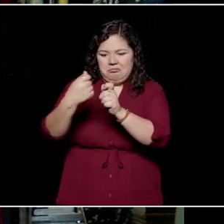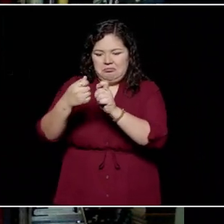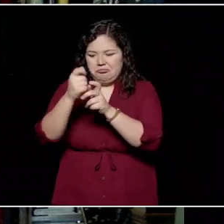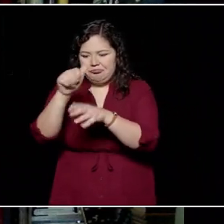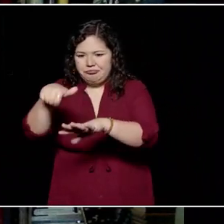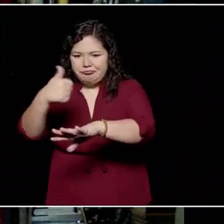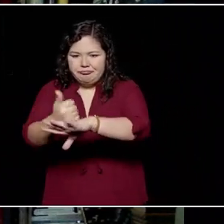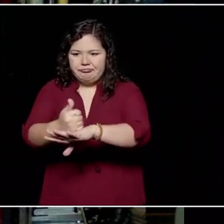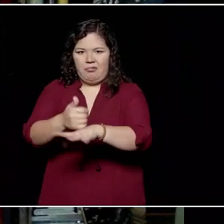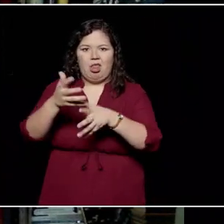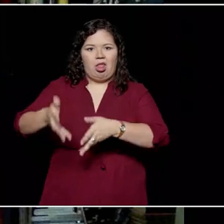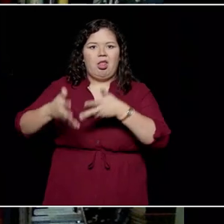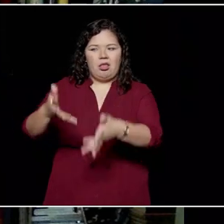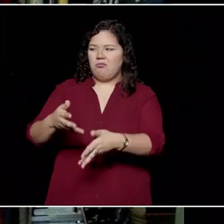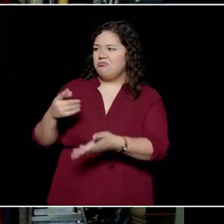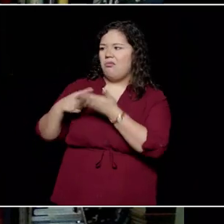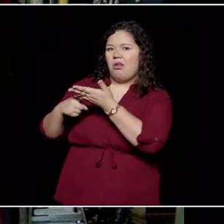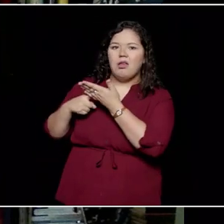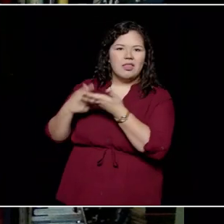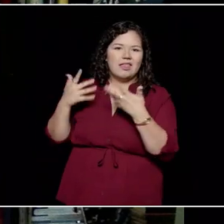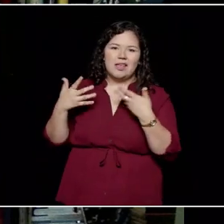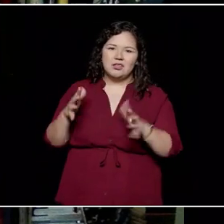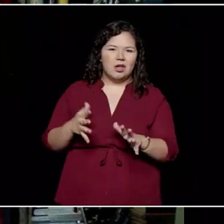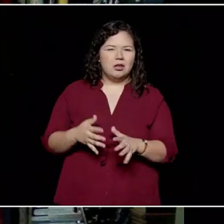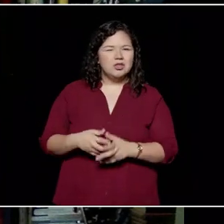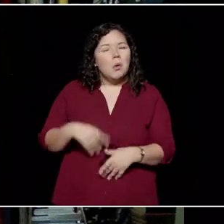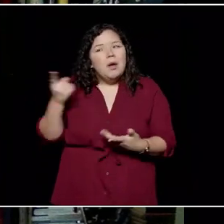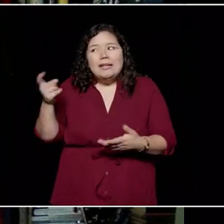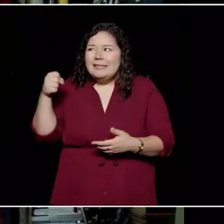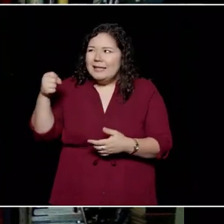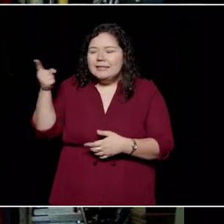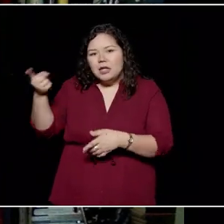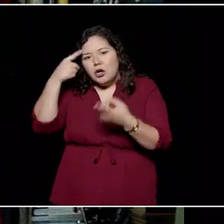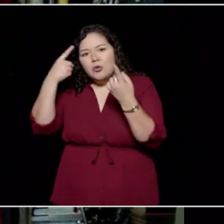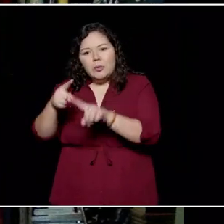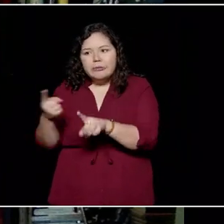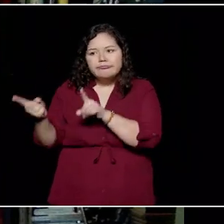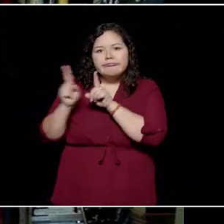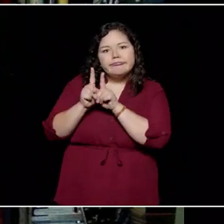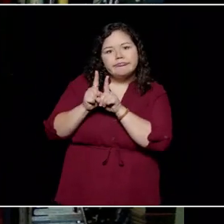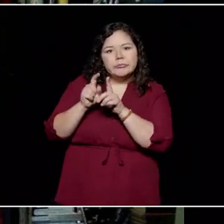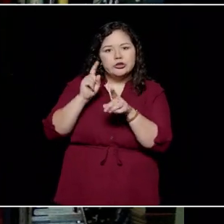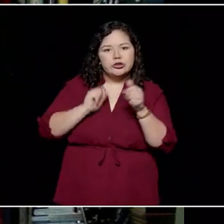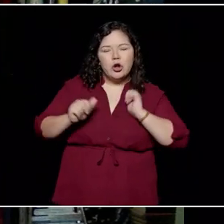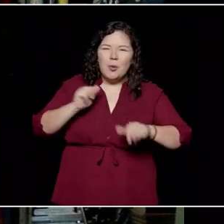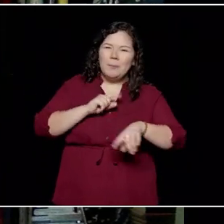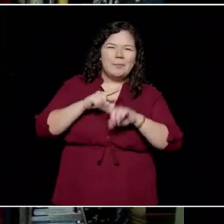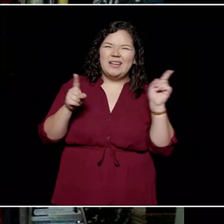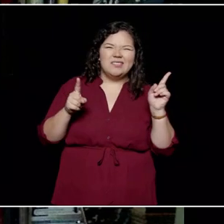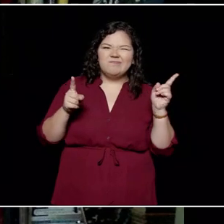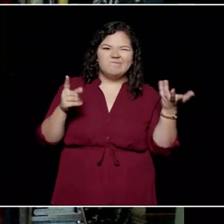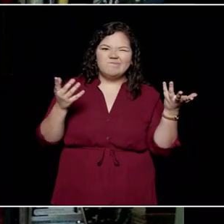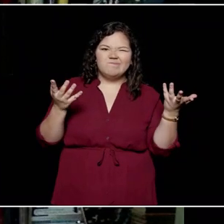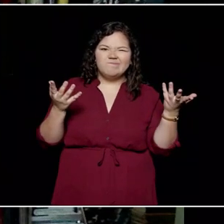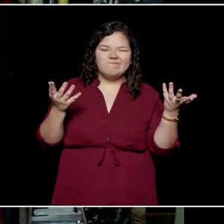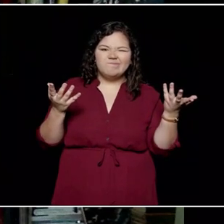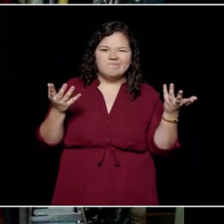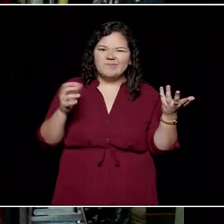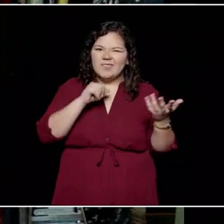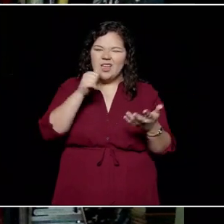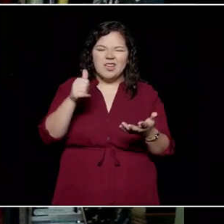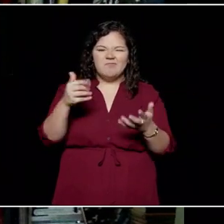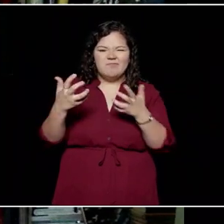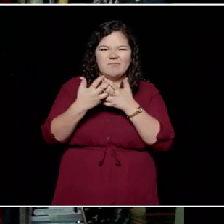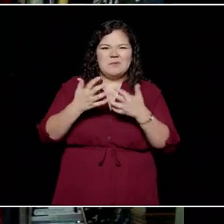So I had Rick Hansen, but I was disappointed that we were going sturgeon fishing. That night in British